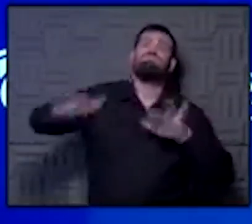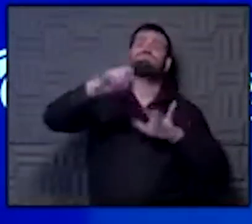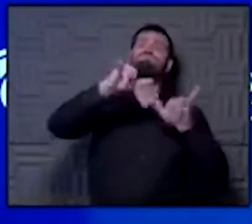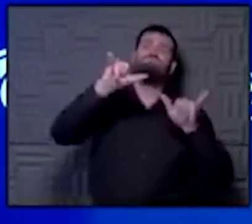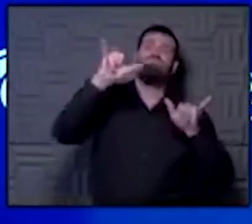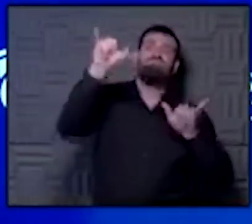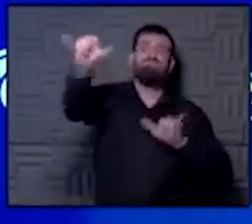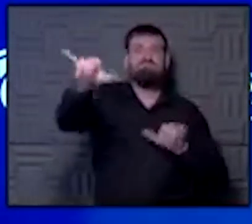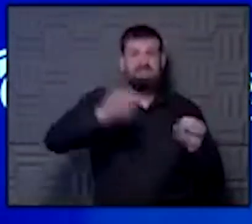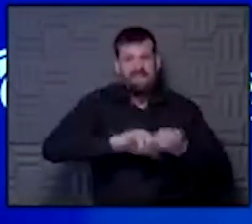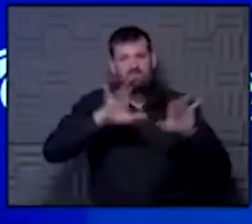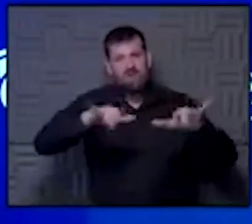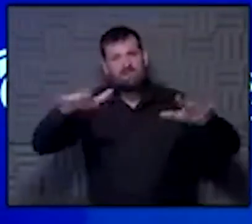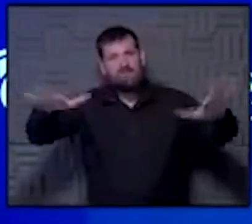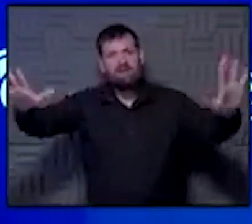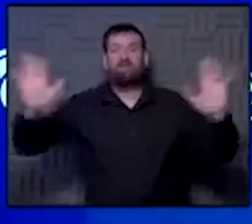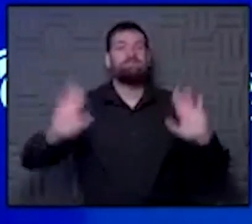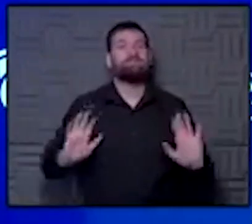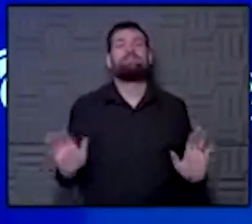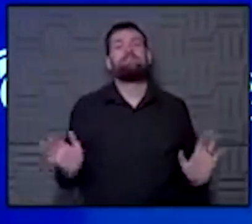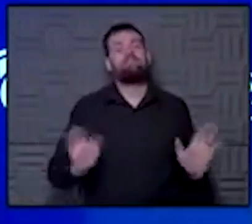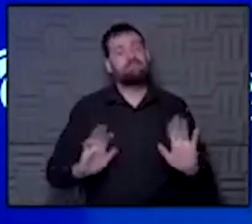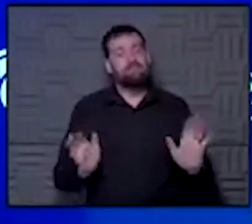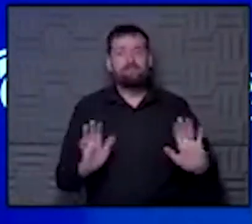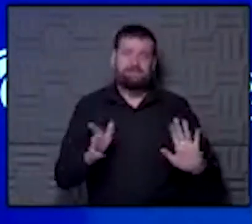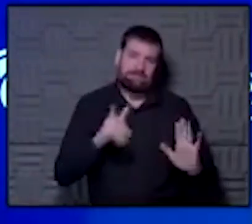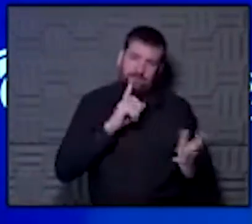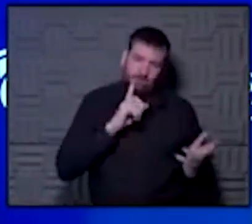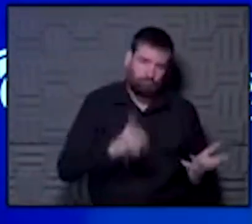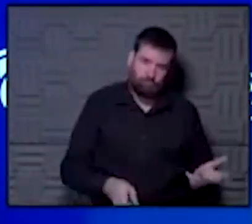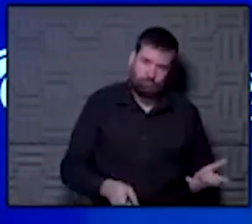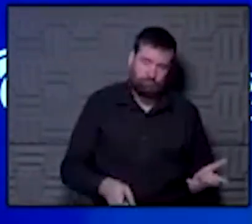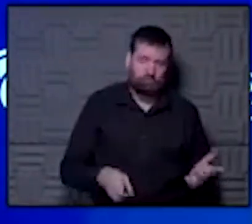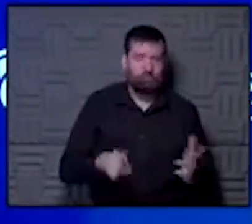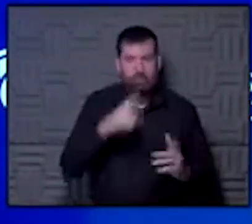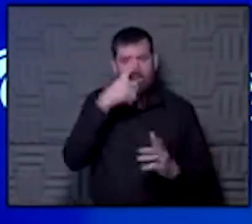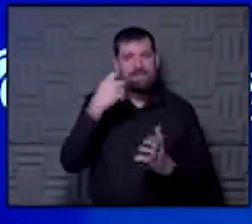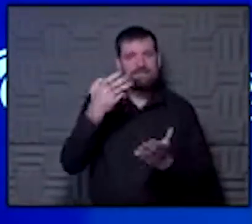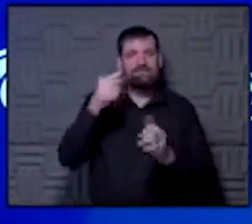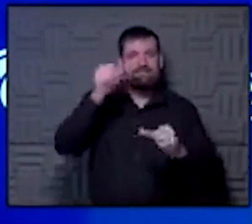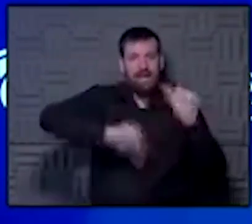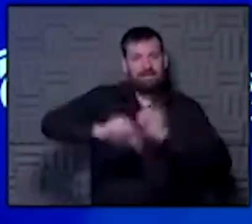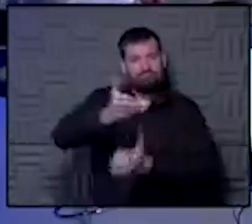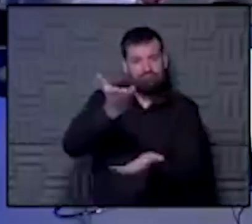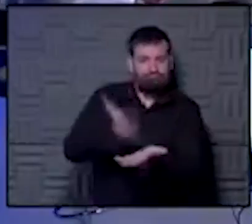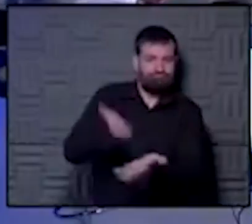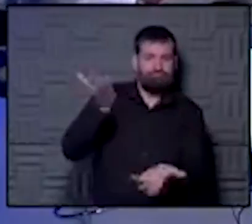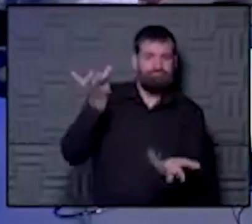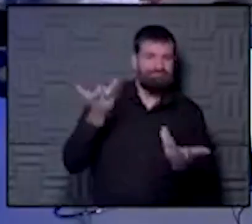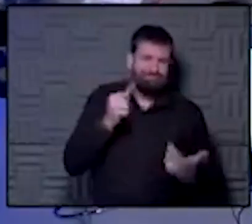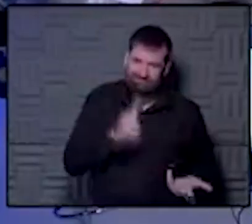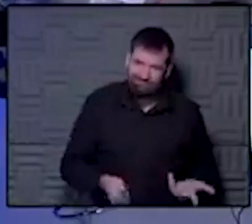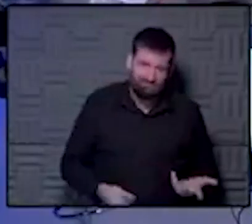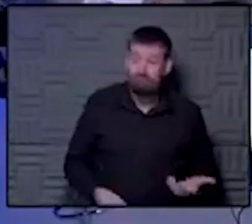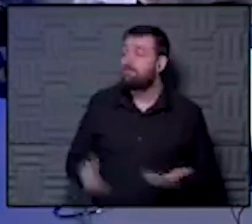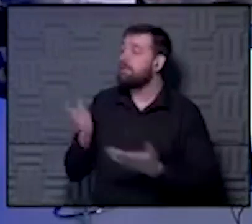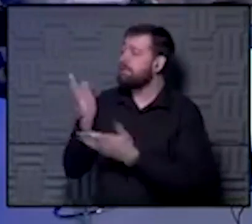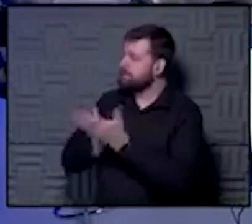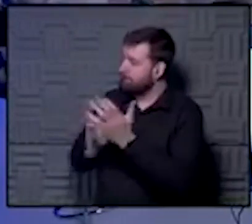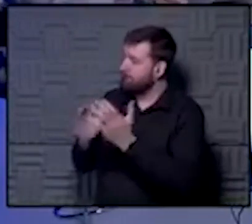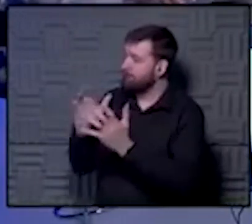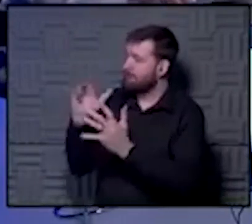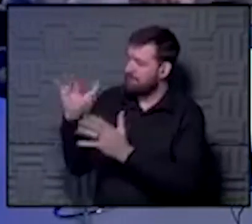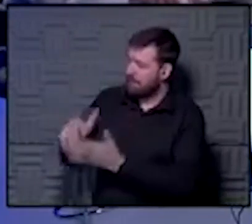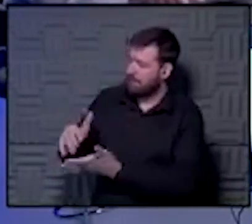forever, it can spread and go everywhere. And it just isn't true because the epidemiology shows it's not true. Yeah, and I guess some of those studies have been done